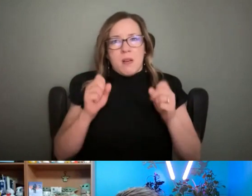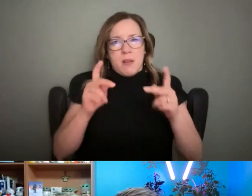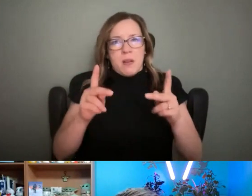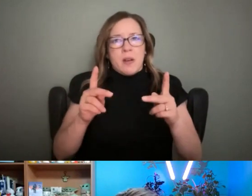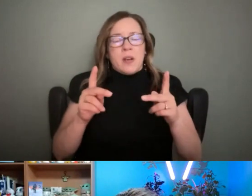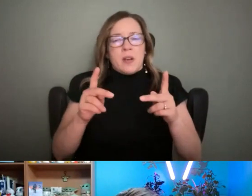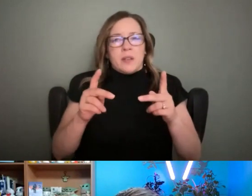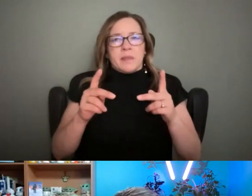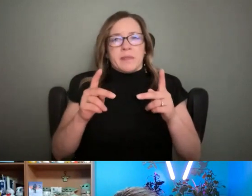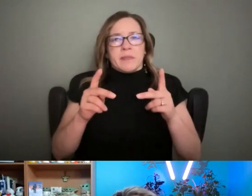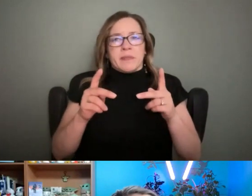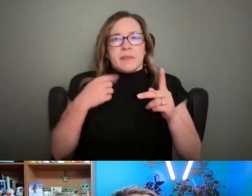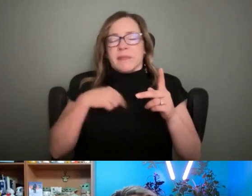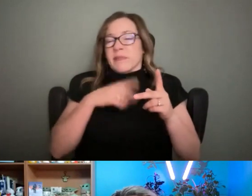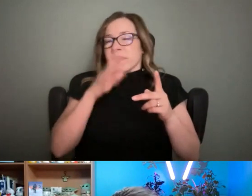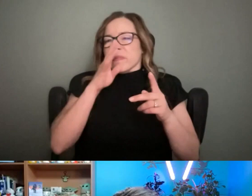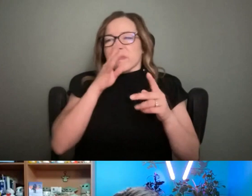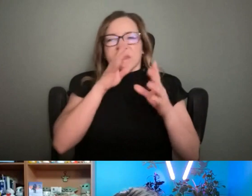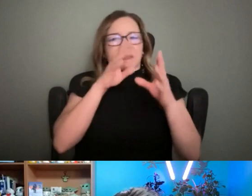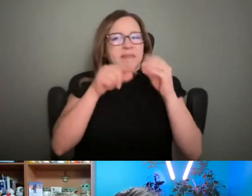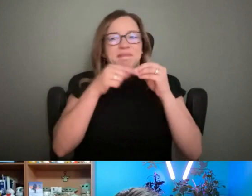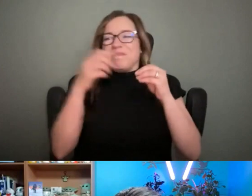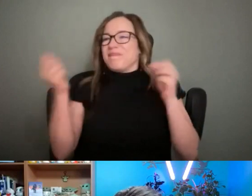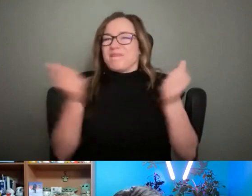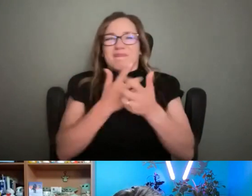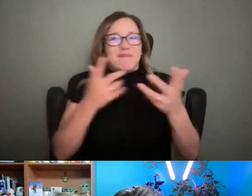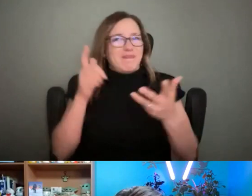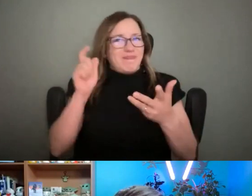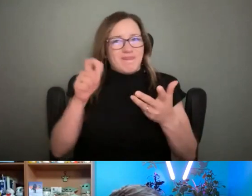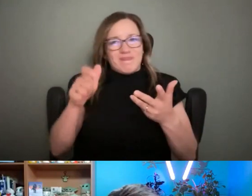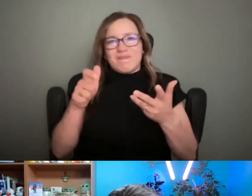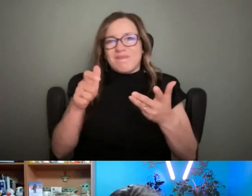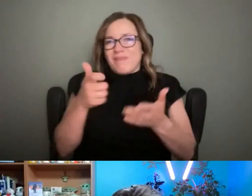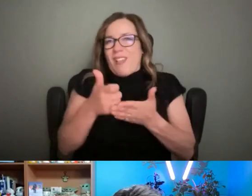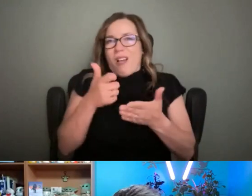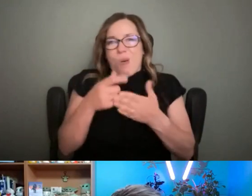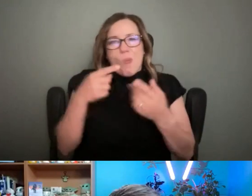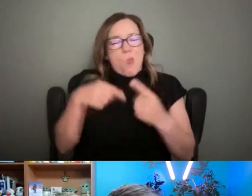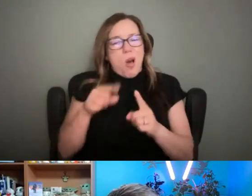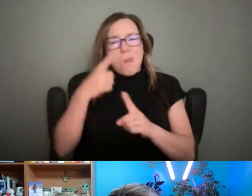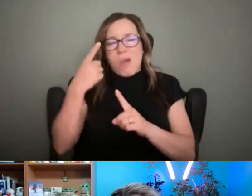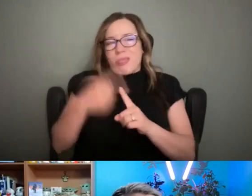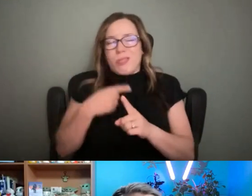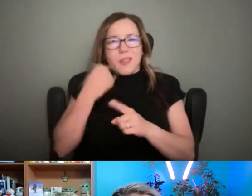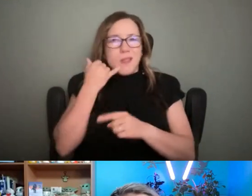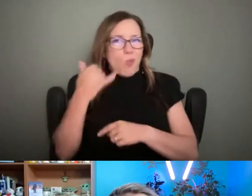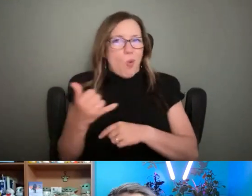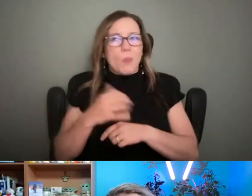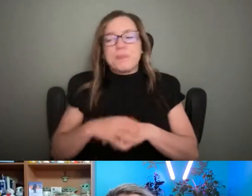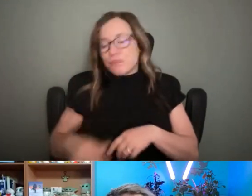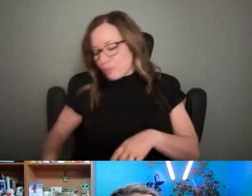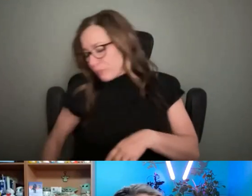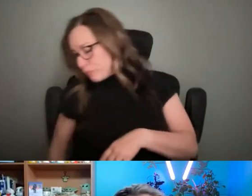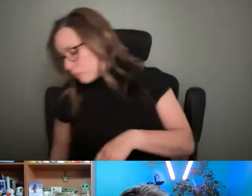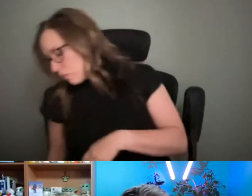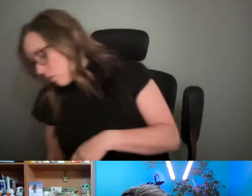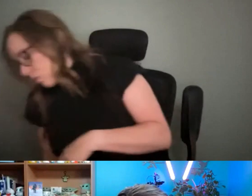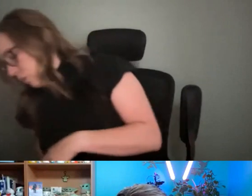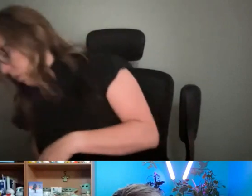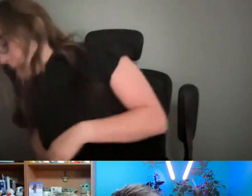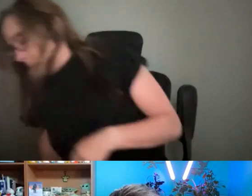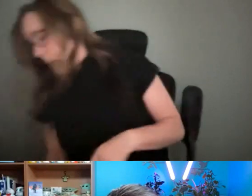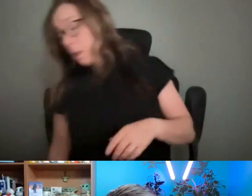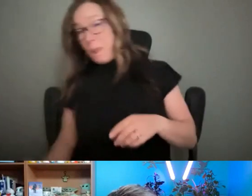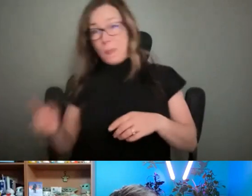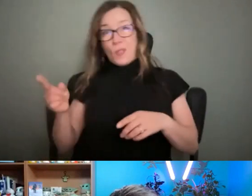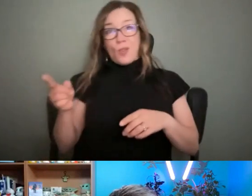we talk about pretty much anything you need help on while we're having our monthly calls. If you come with a question, and